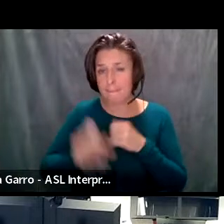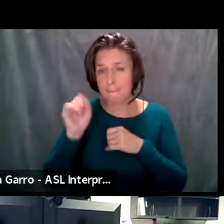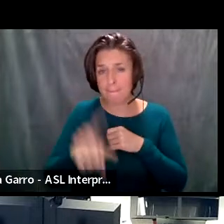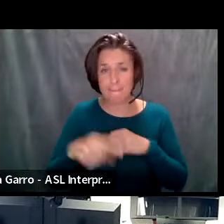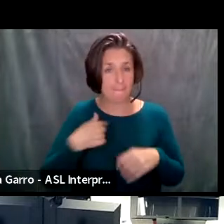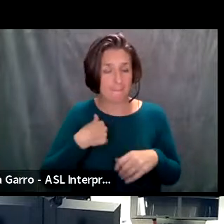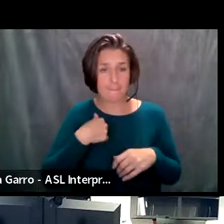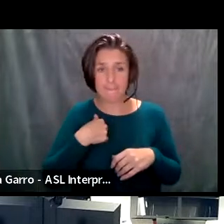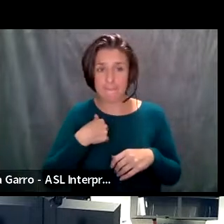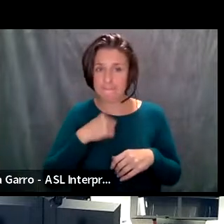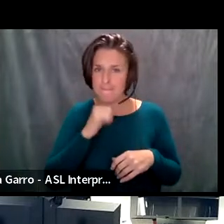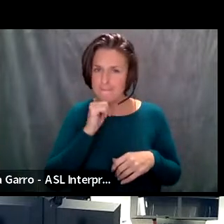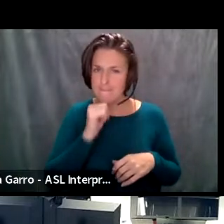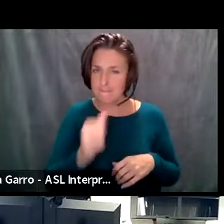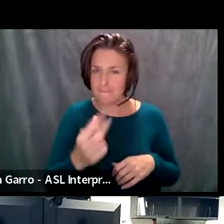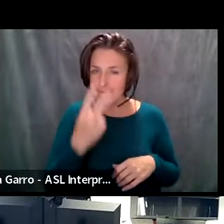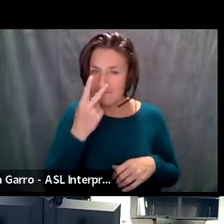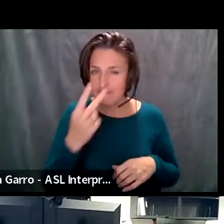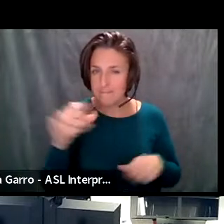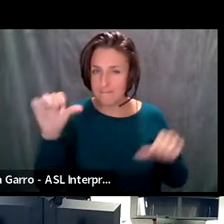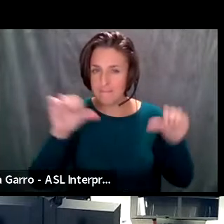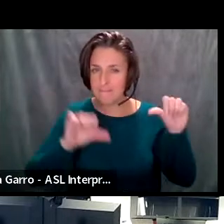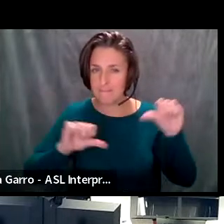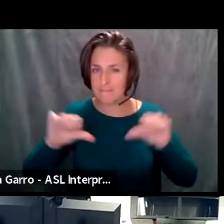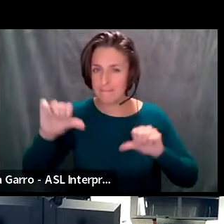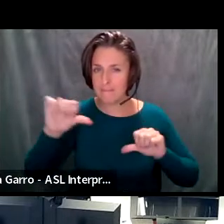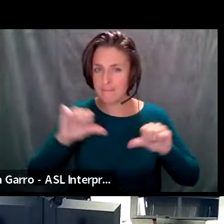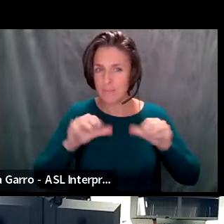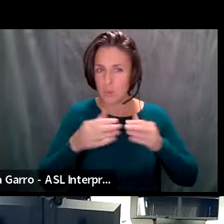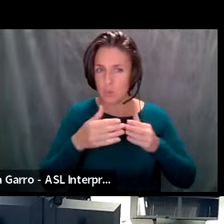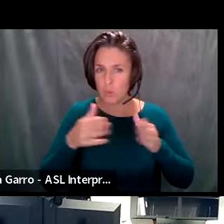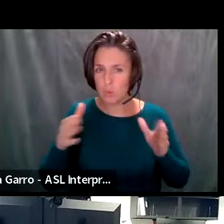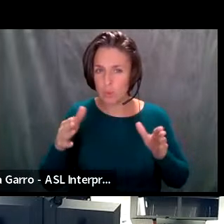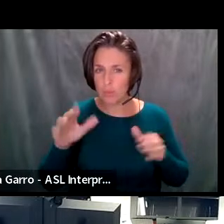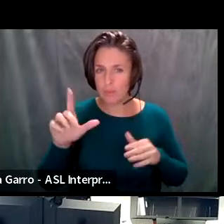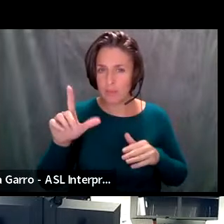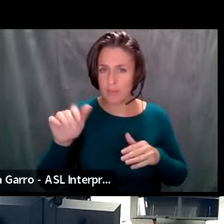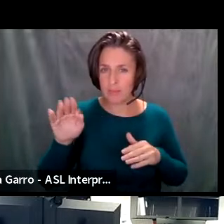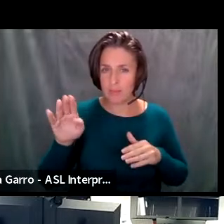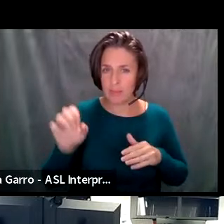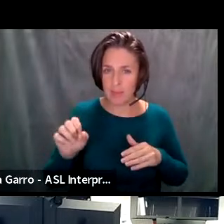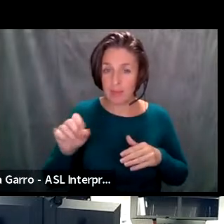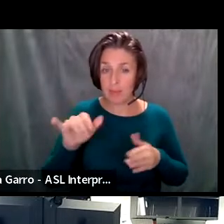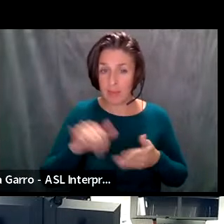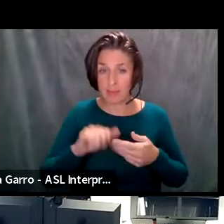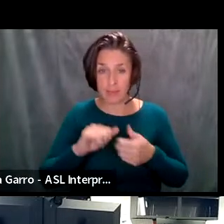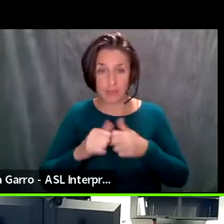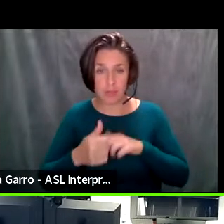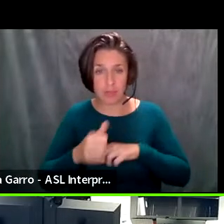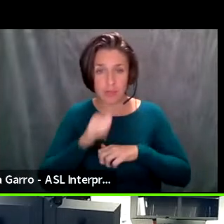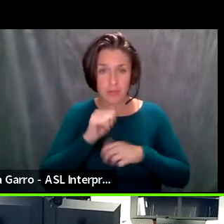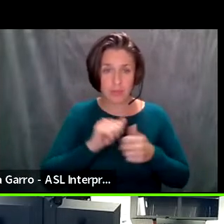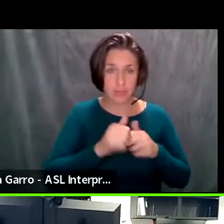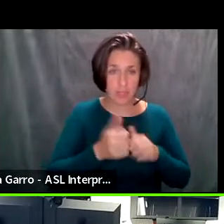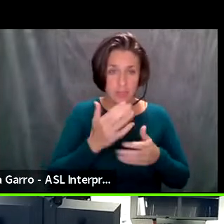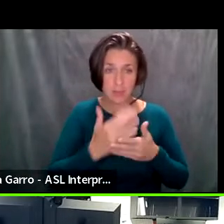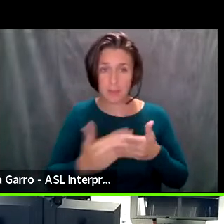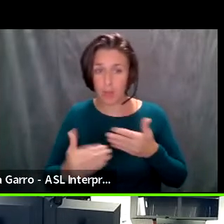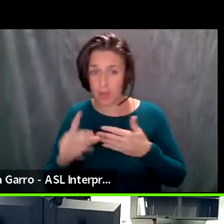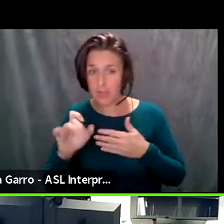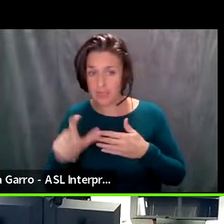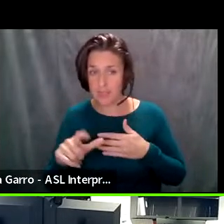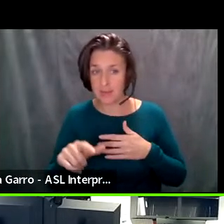see science rooms, labs. Is that going to be changed or not changed? Is that part of the deal or? Yes. Mark, go